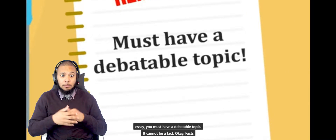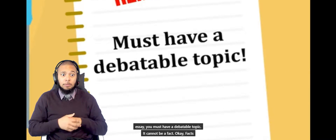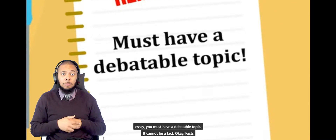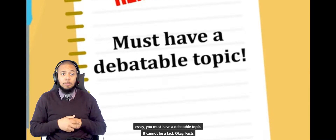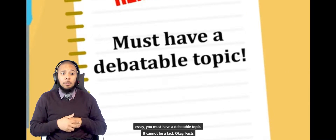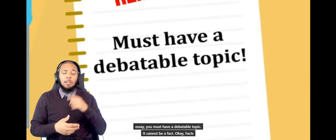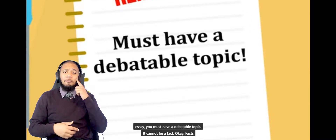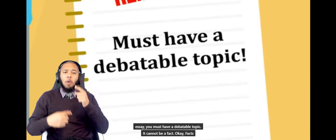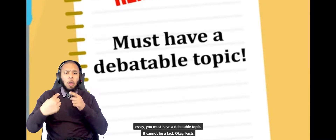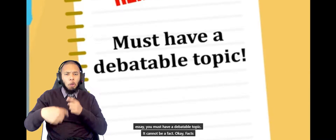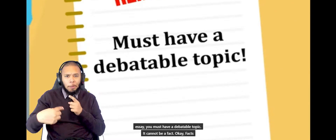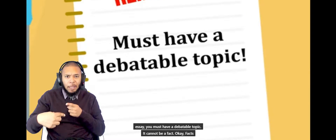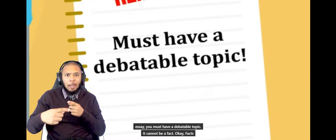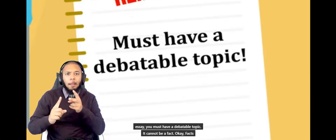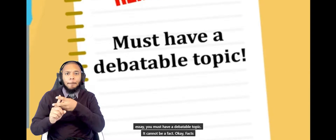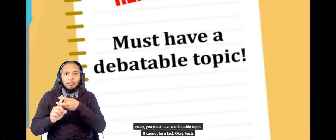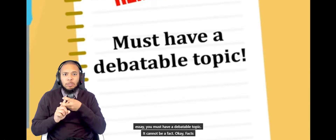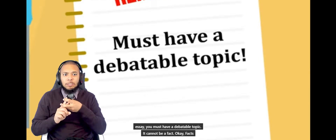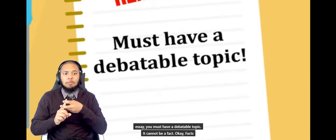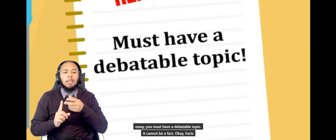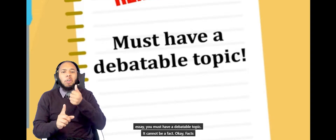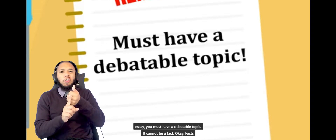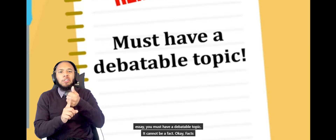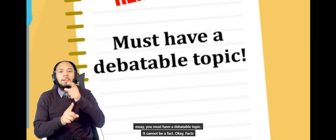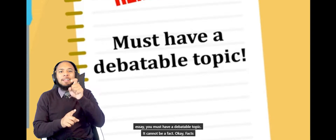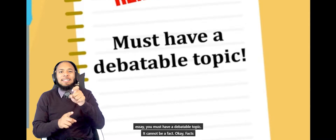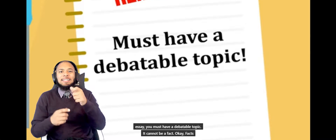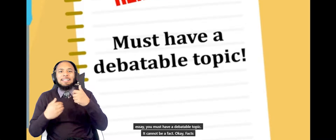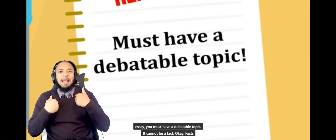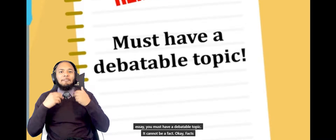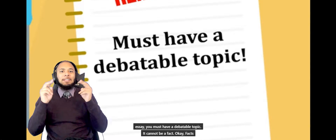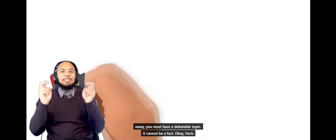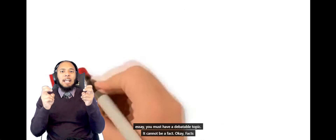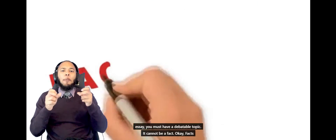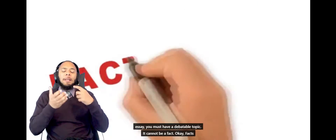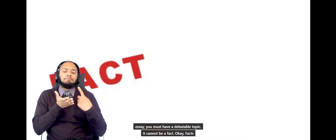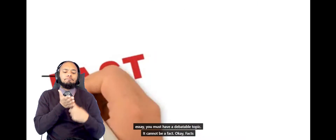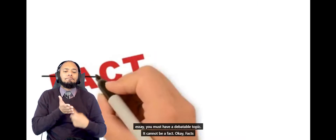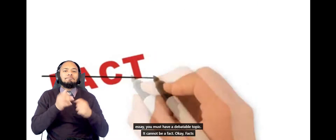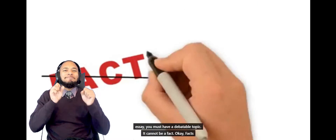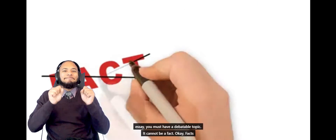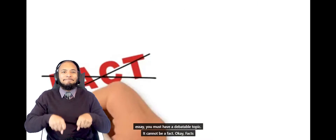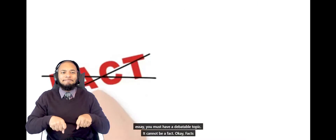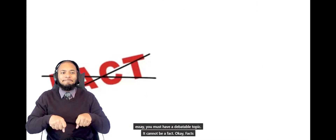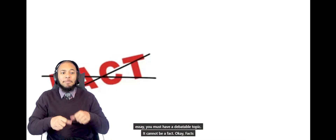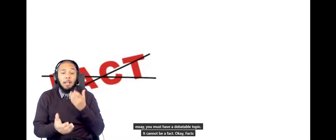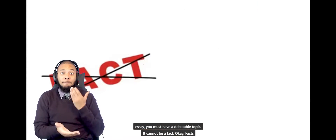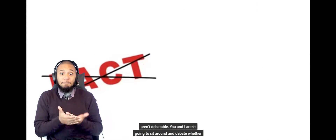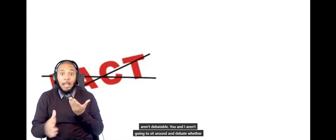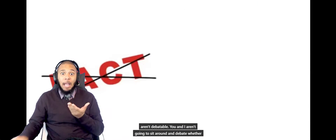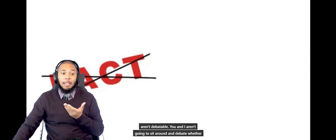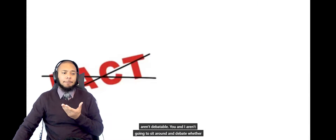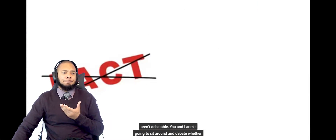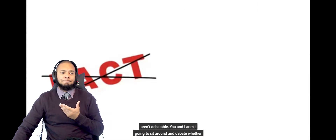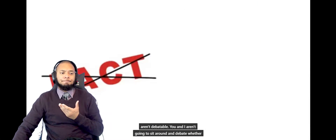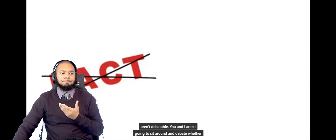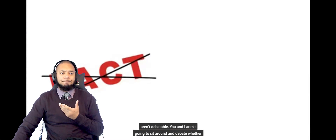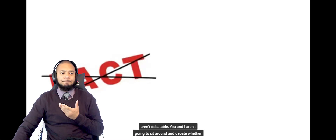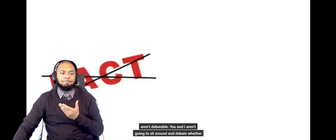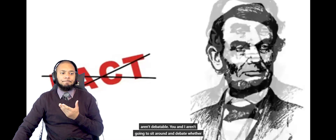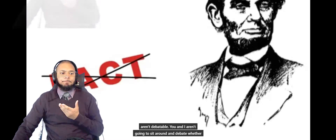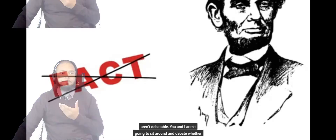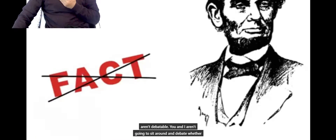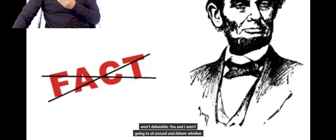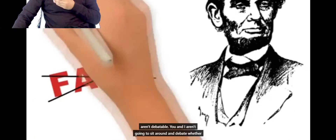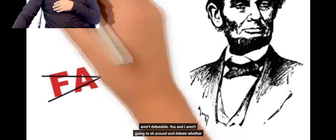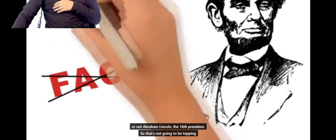persuasive essay, you must have a debatable topic. It cannot be a fact. Facts aren't debatable. You and